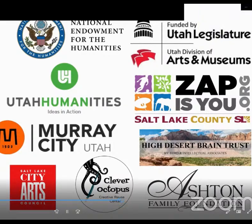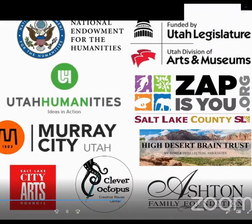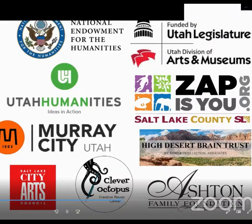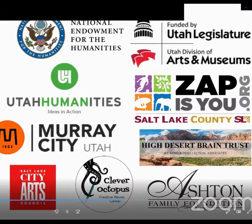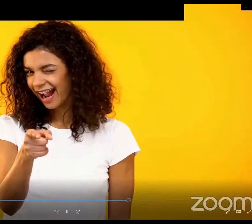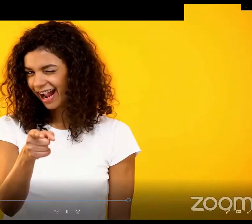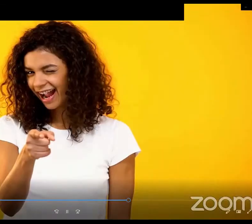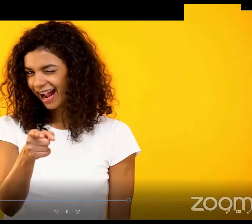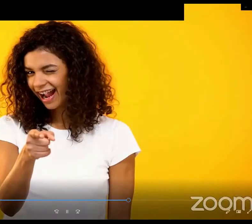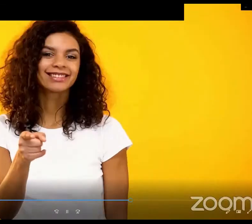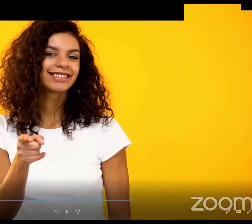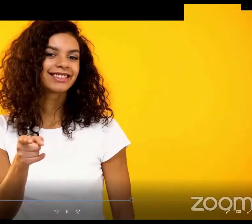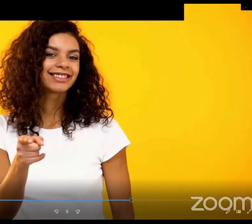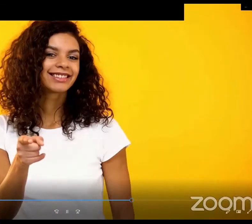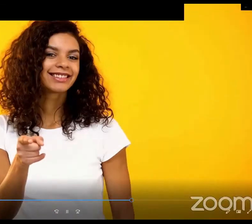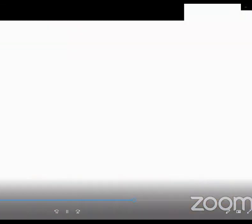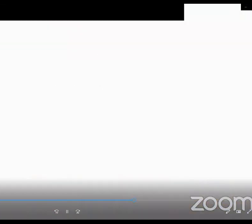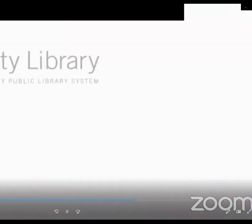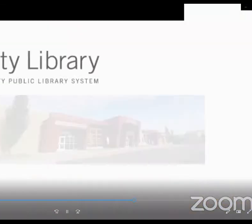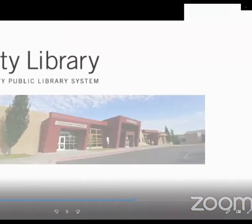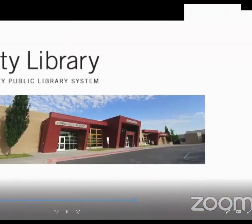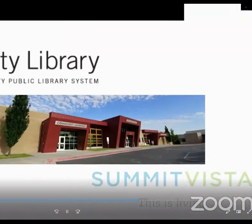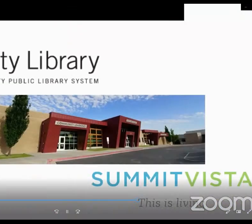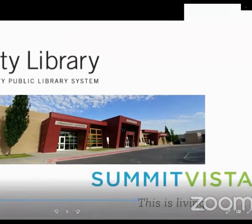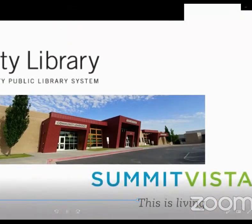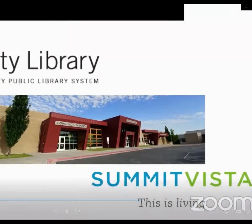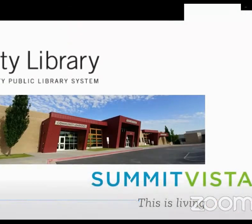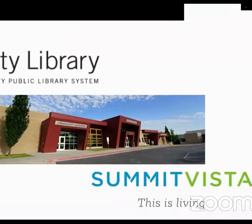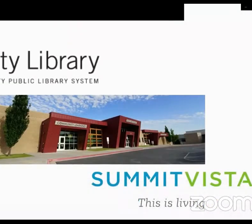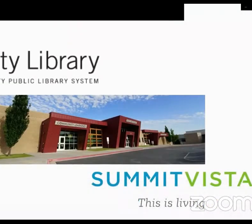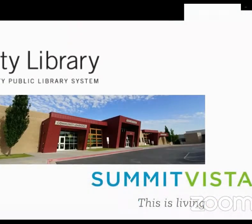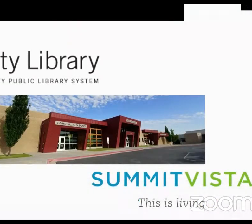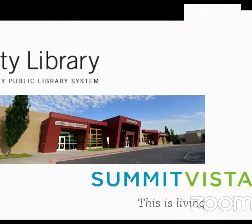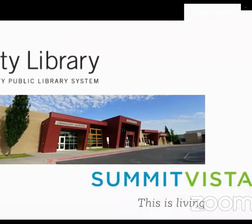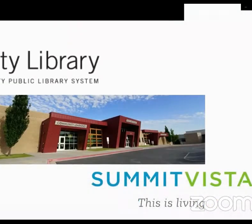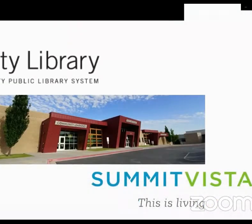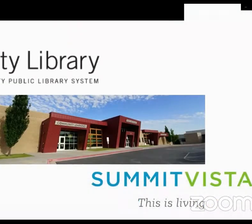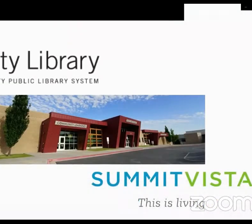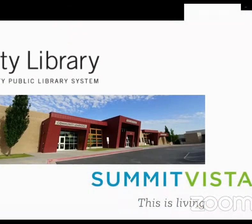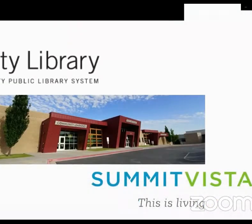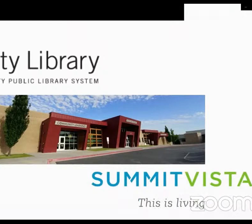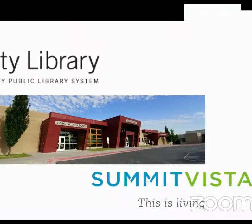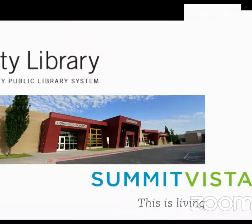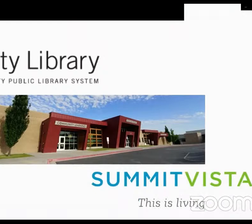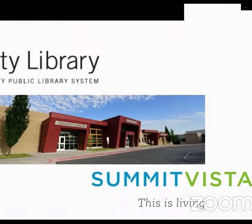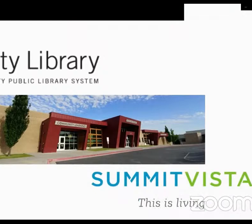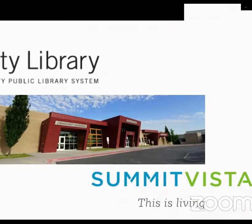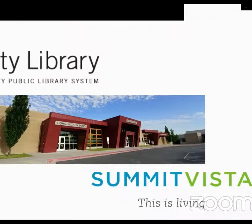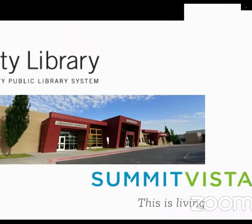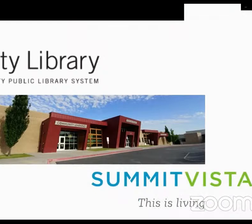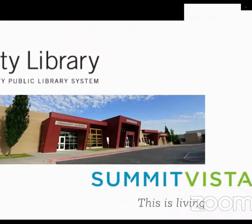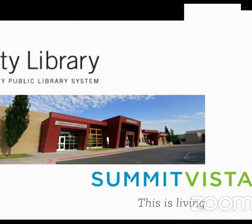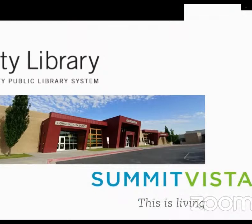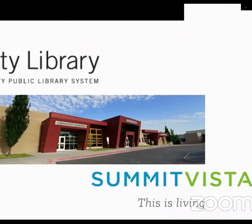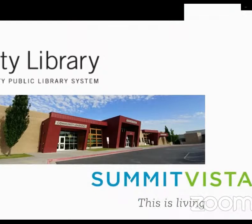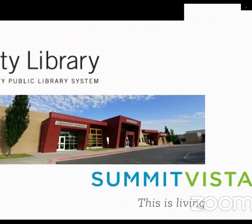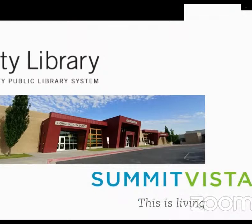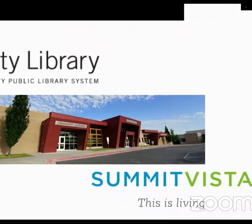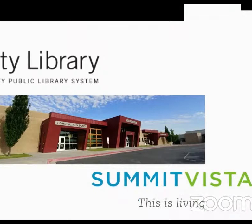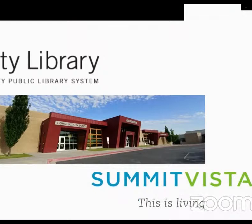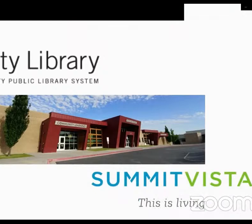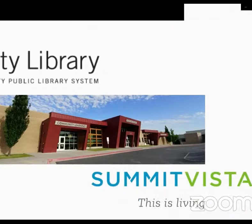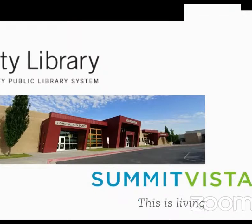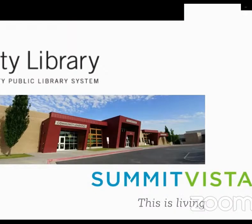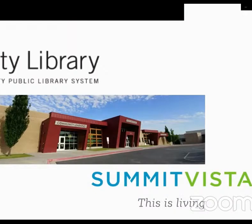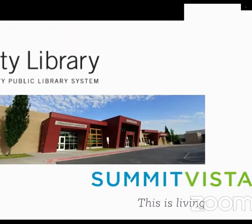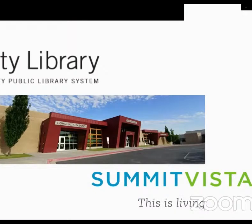individuals like you. We appreciate the collaboration with the Salt Lake City Library System, Glendale Community